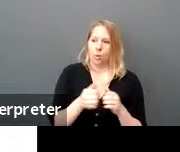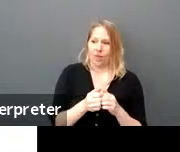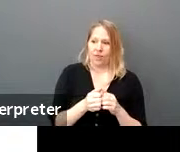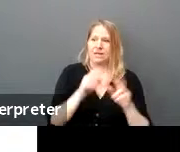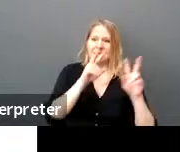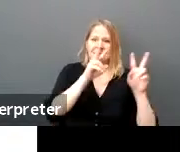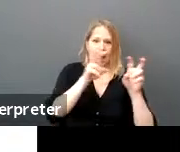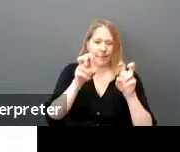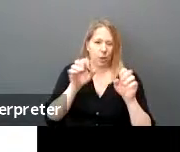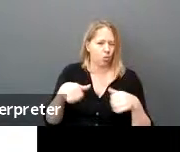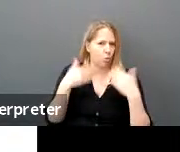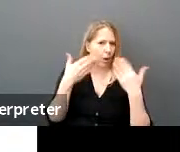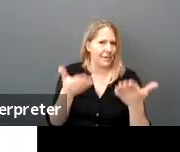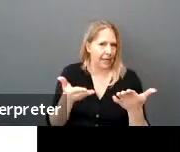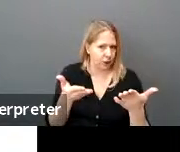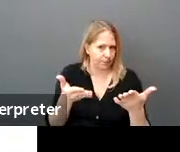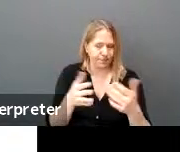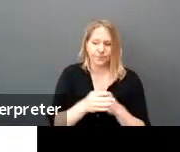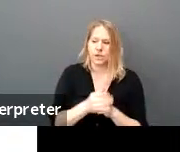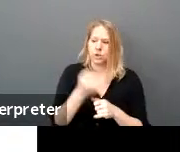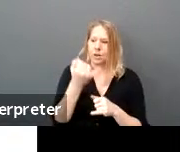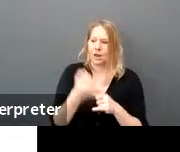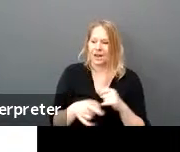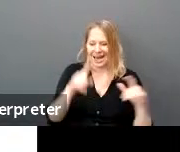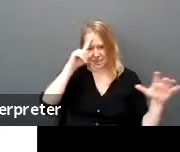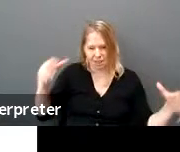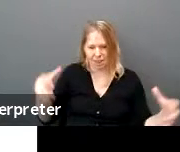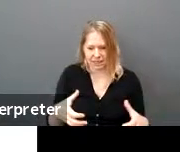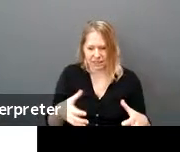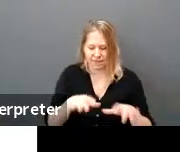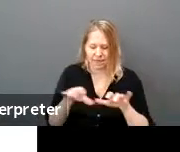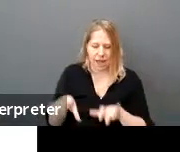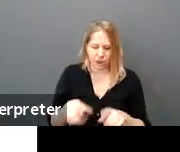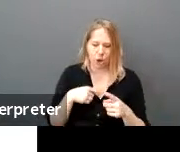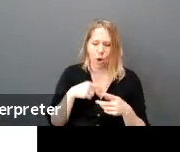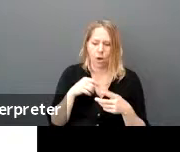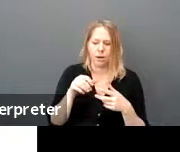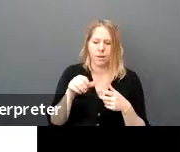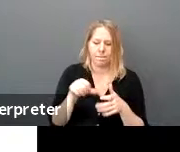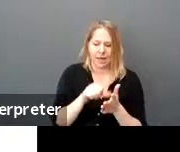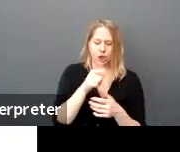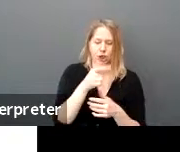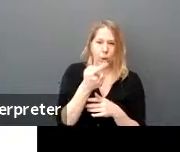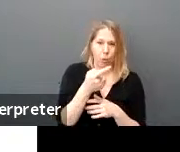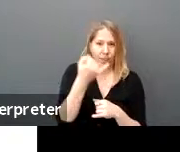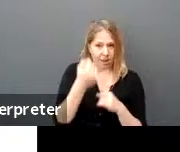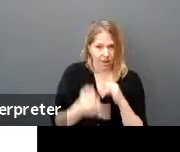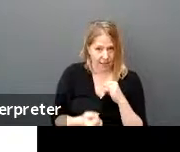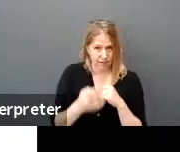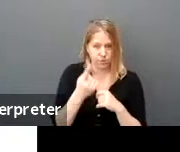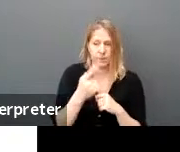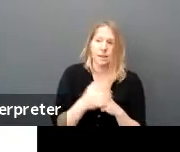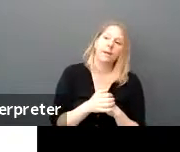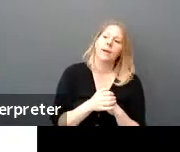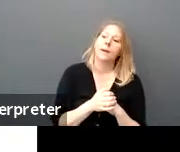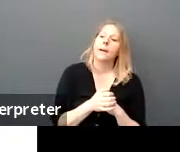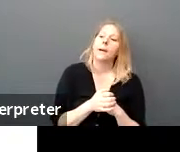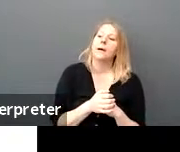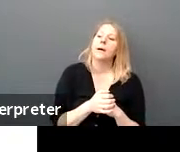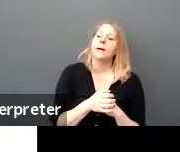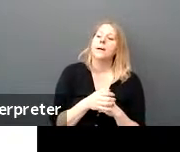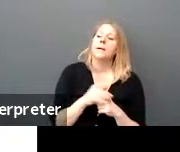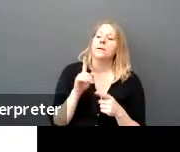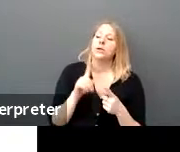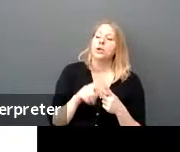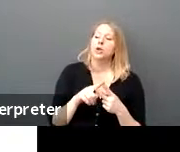topic recommendations. The last collective action there on 21, the last collective action on